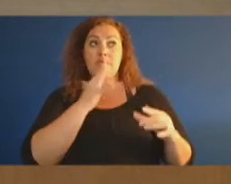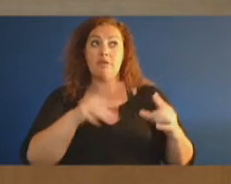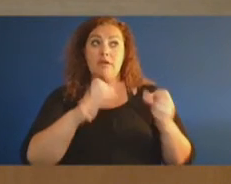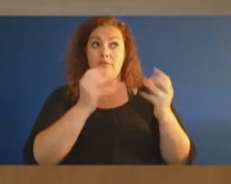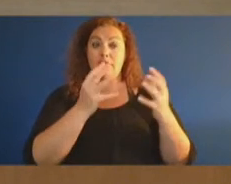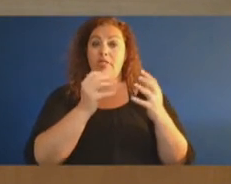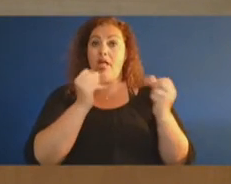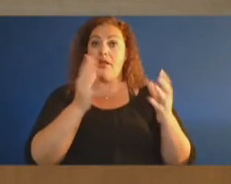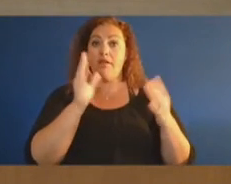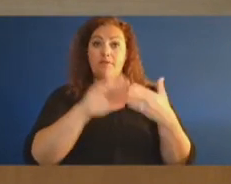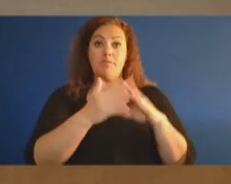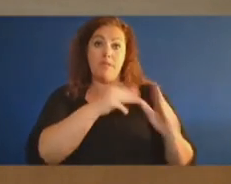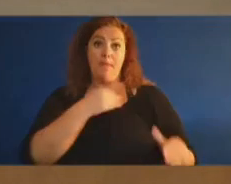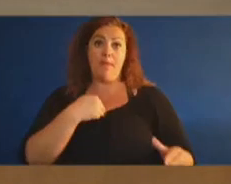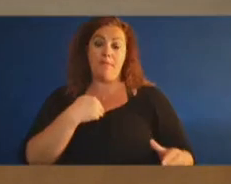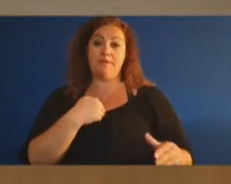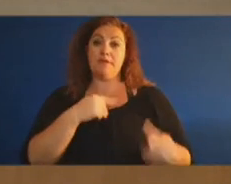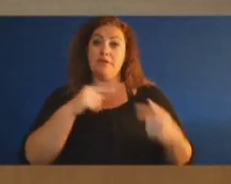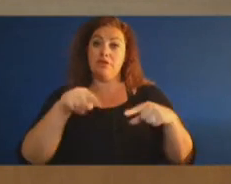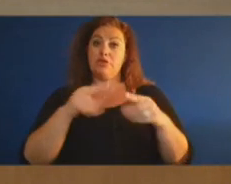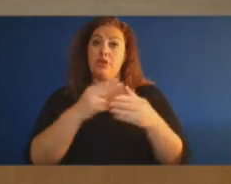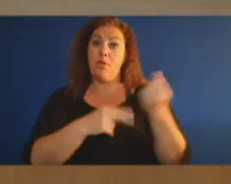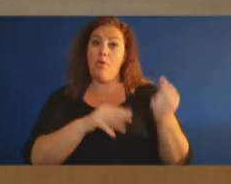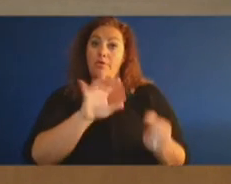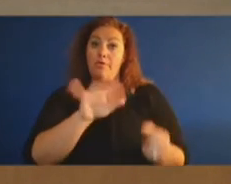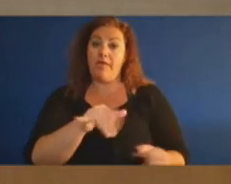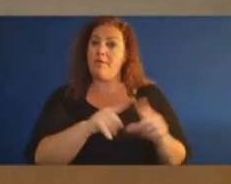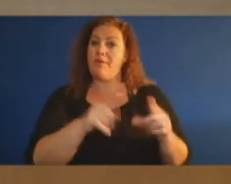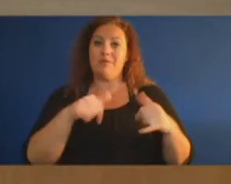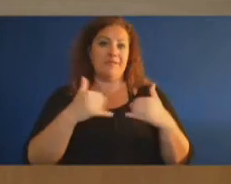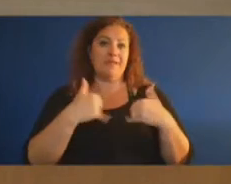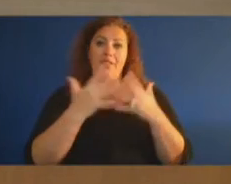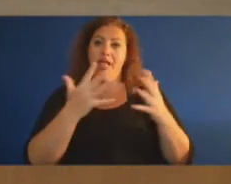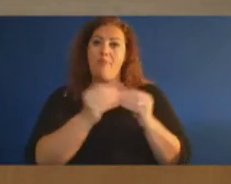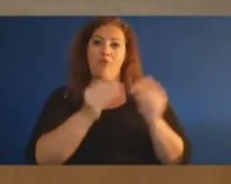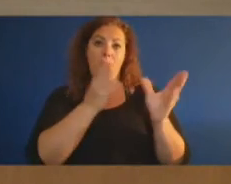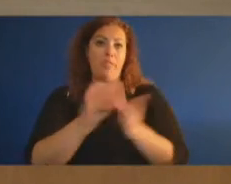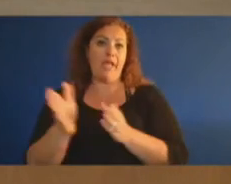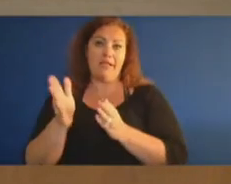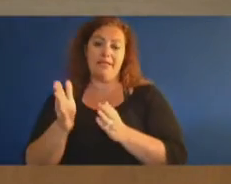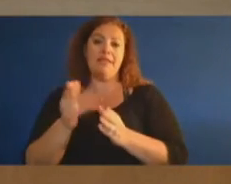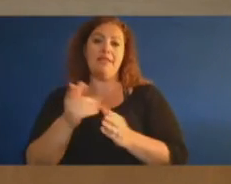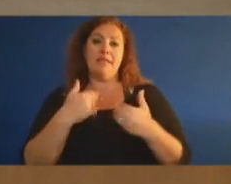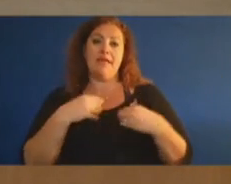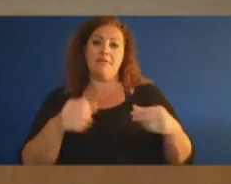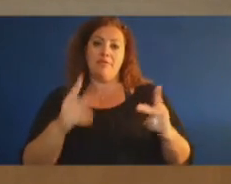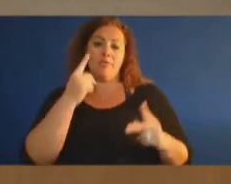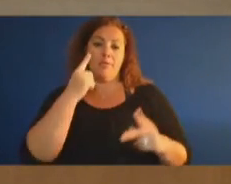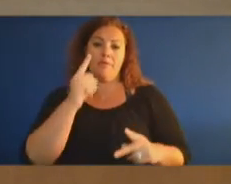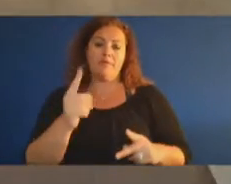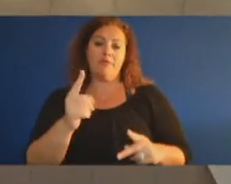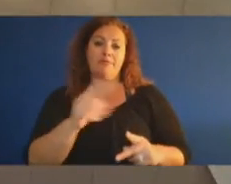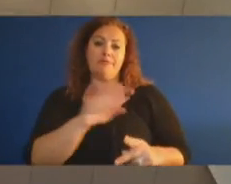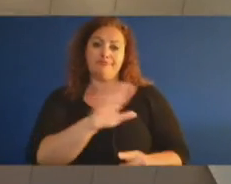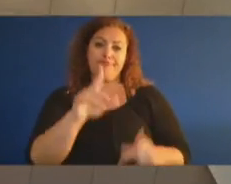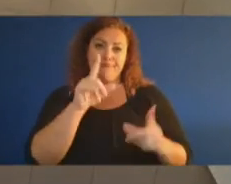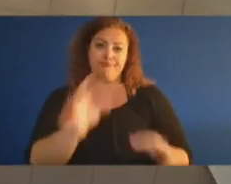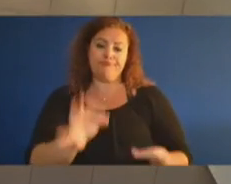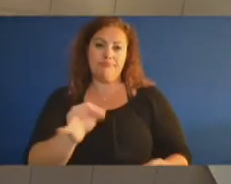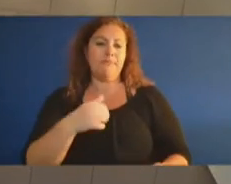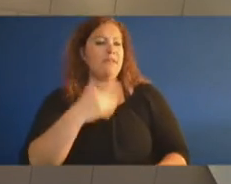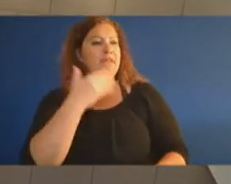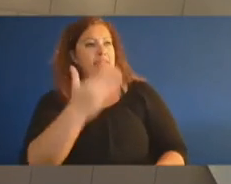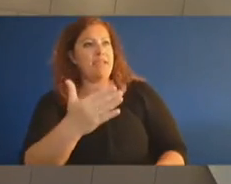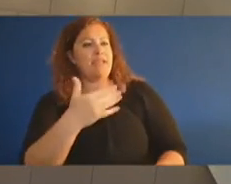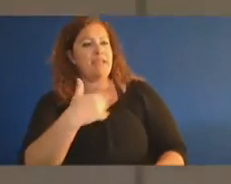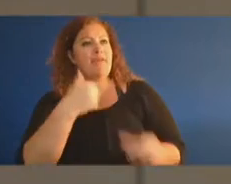of those um initiatives but we still have more planning ahead of us and so there's an opportunity for residents to weigh in thank you and I remember you saying that